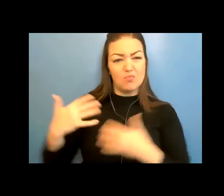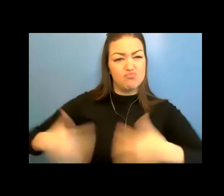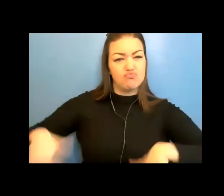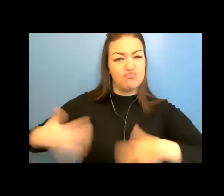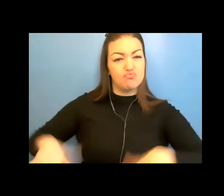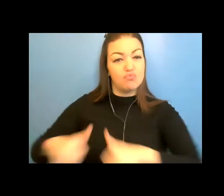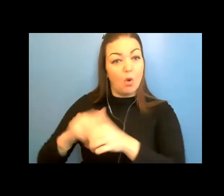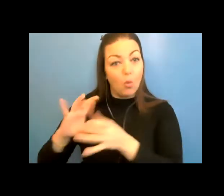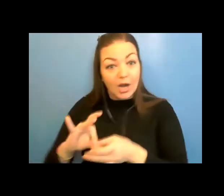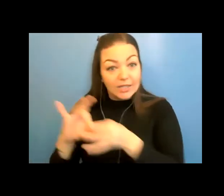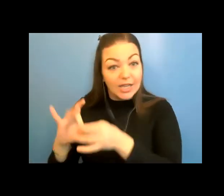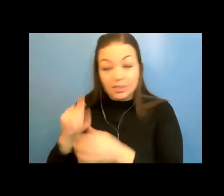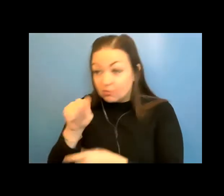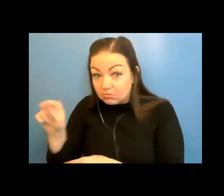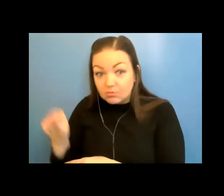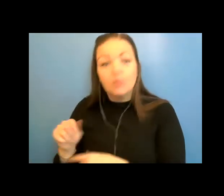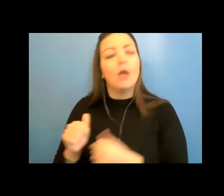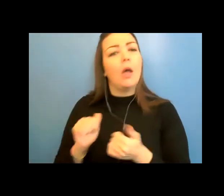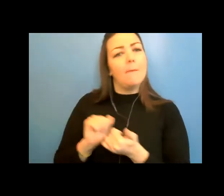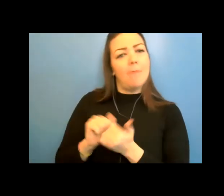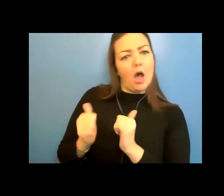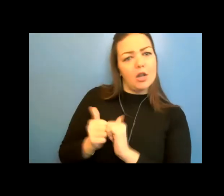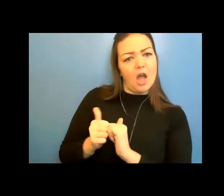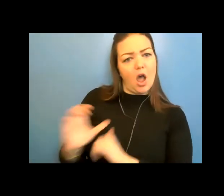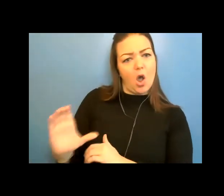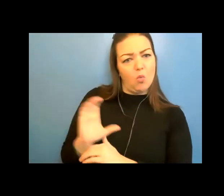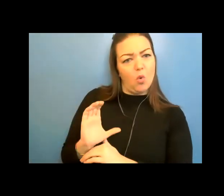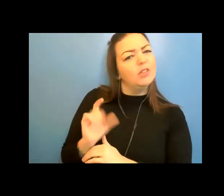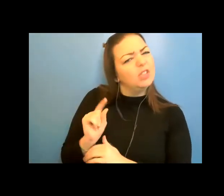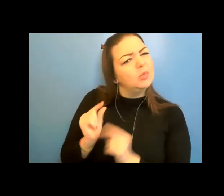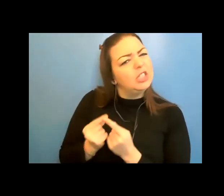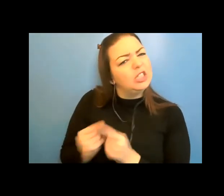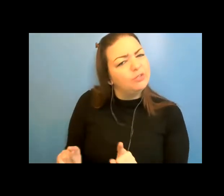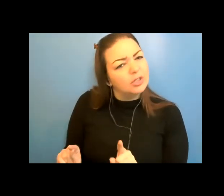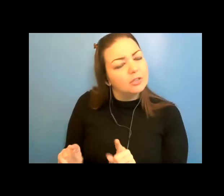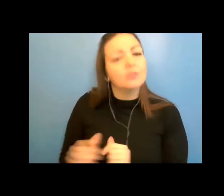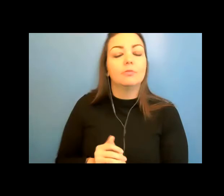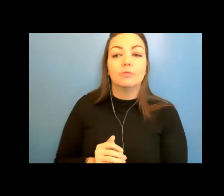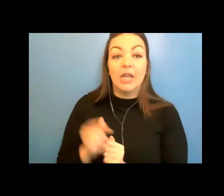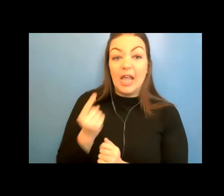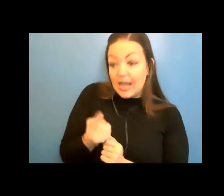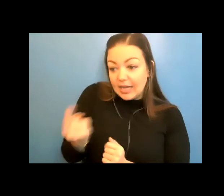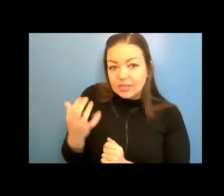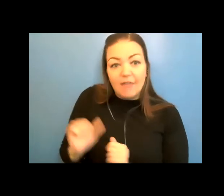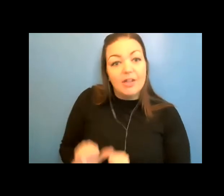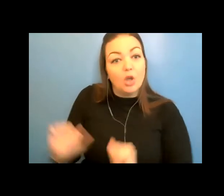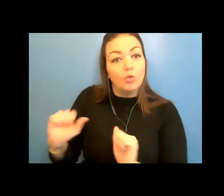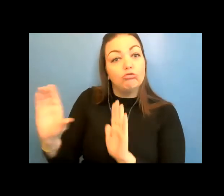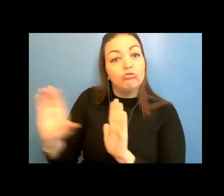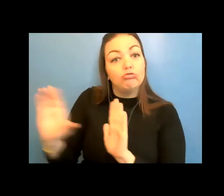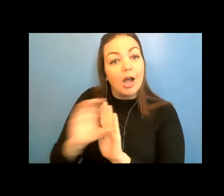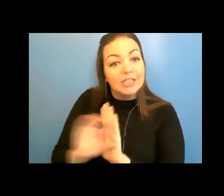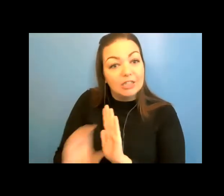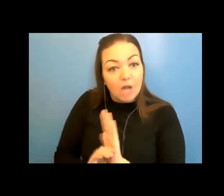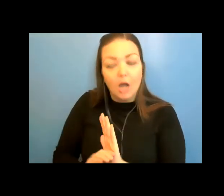this round. Partner awards are a little bit different from our standard awards. Each has its own additional criteria alongside